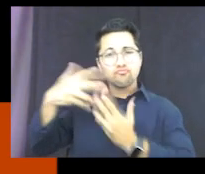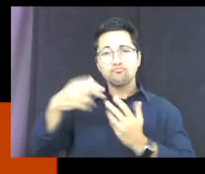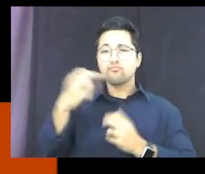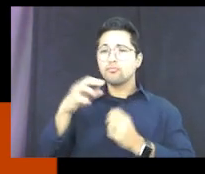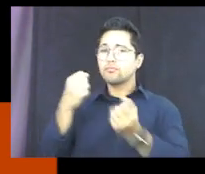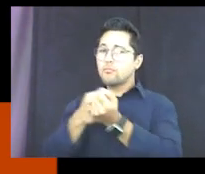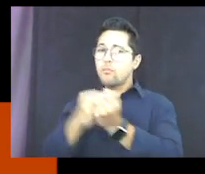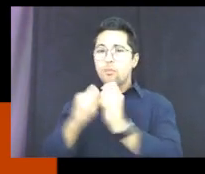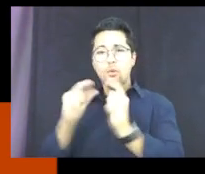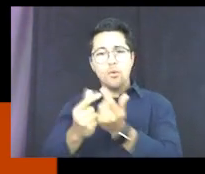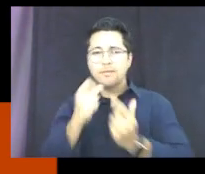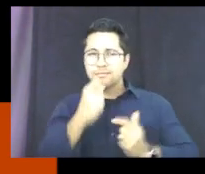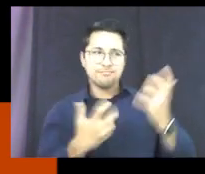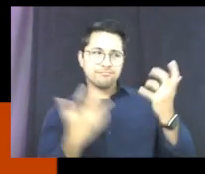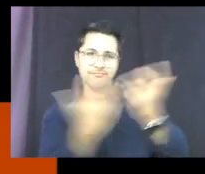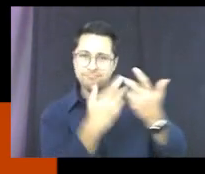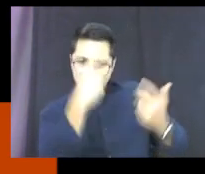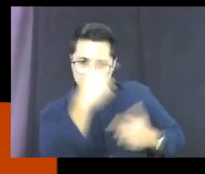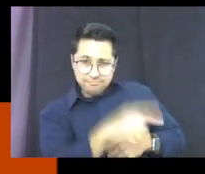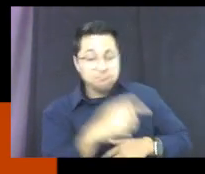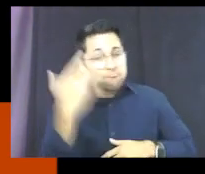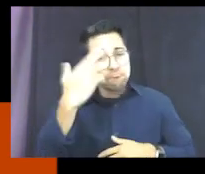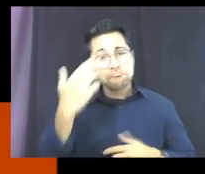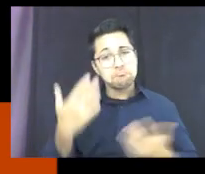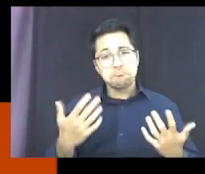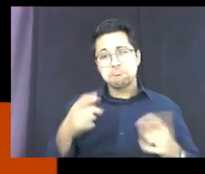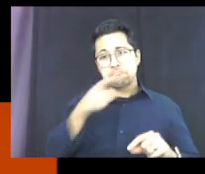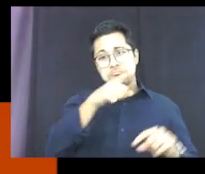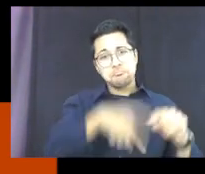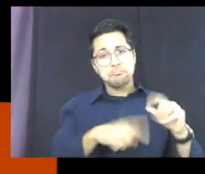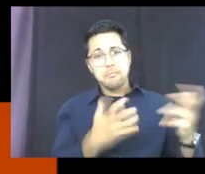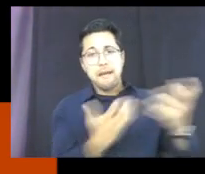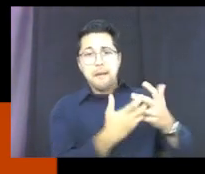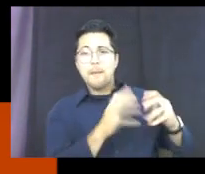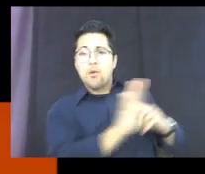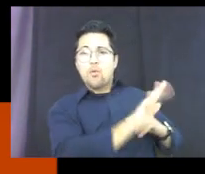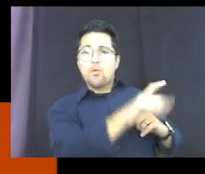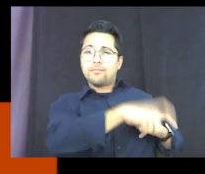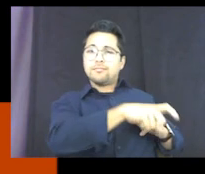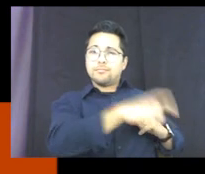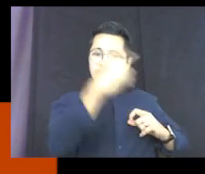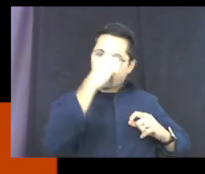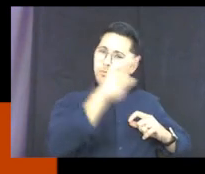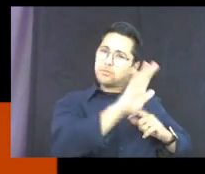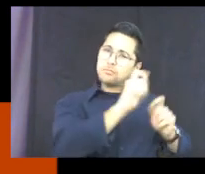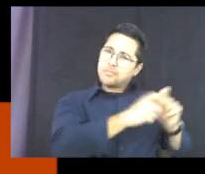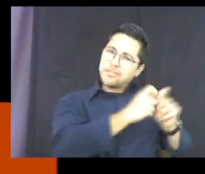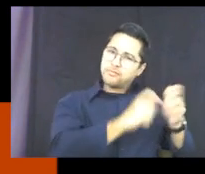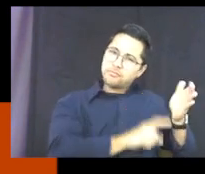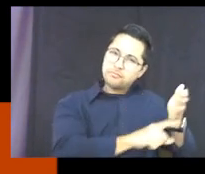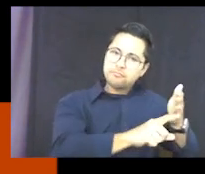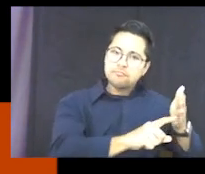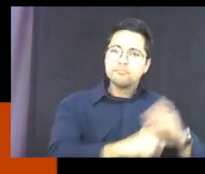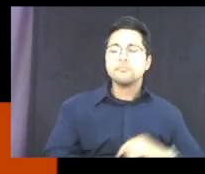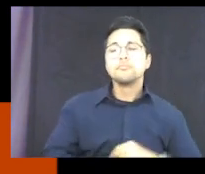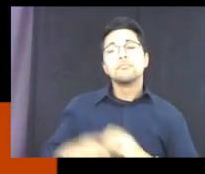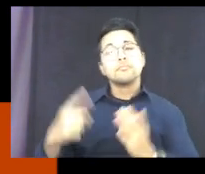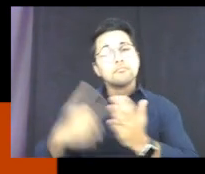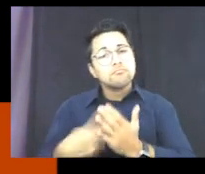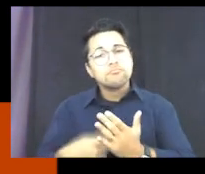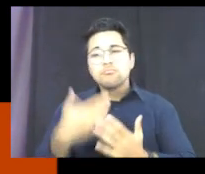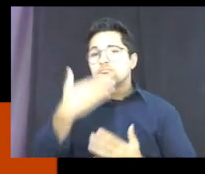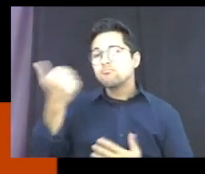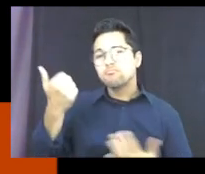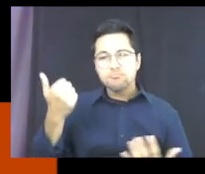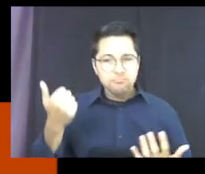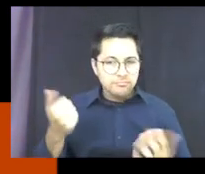doesn't work for you because it couldn't accommodate the needs of your particular subtype. Sometimes it's best to know